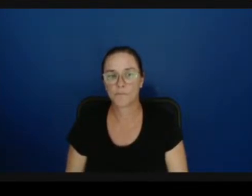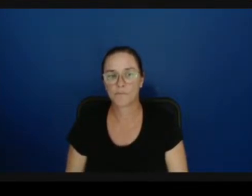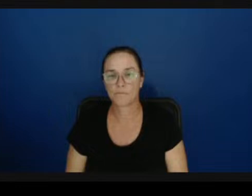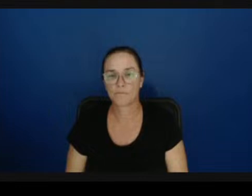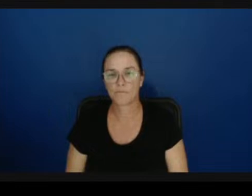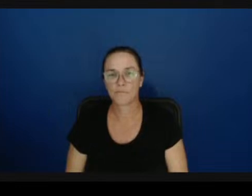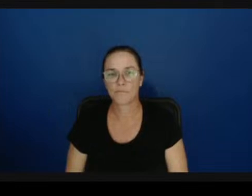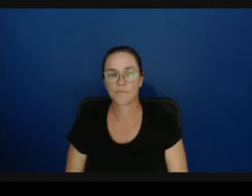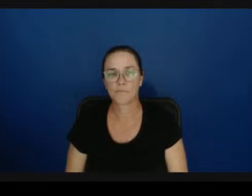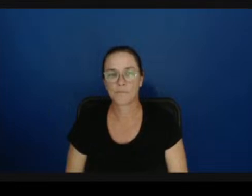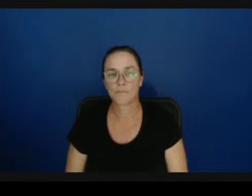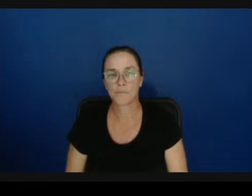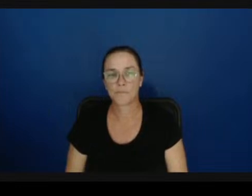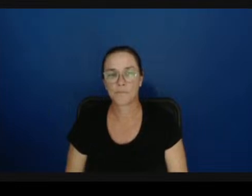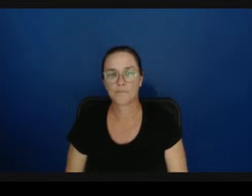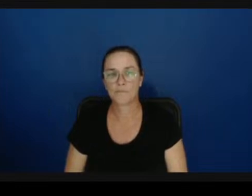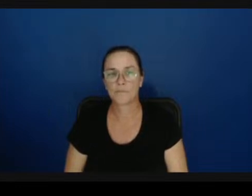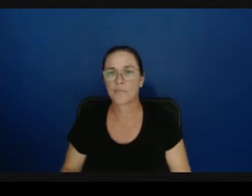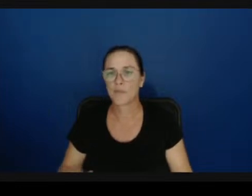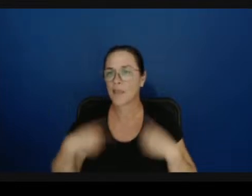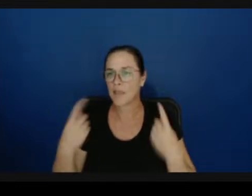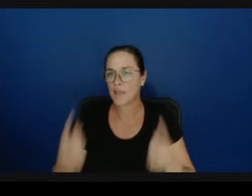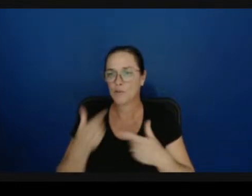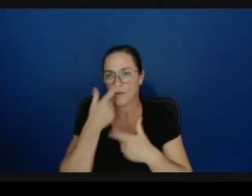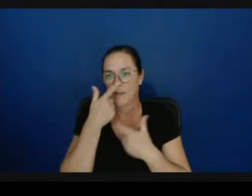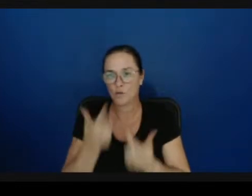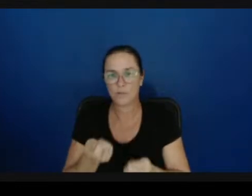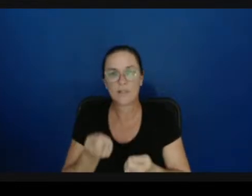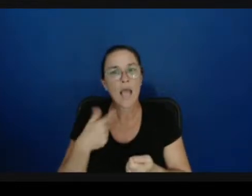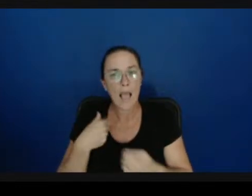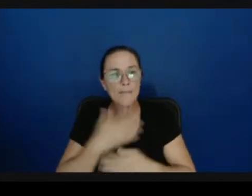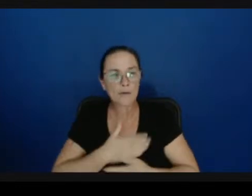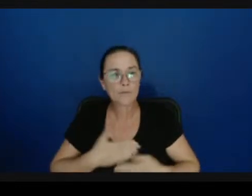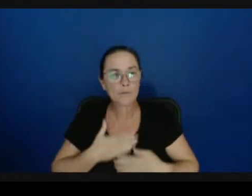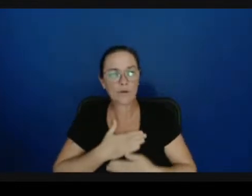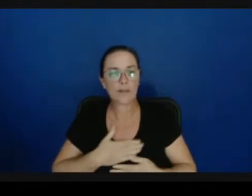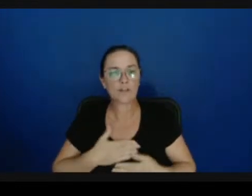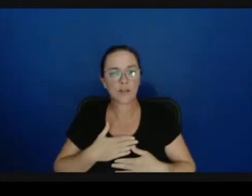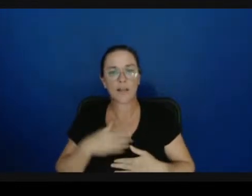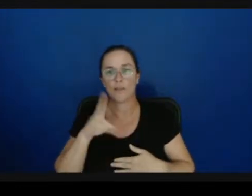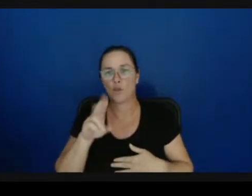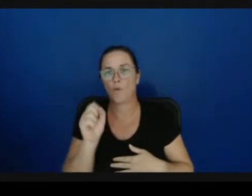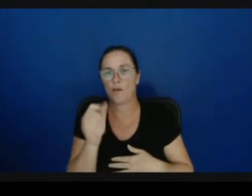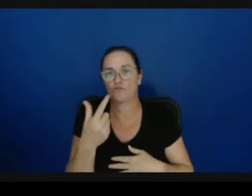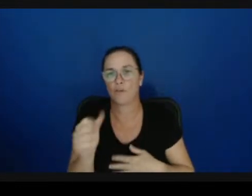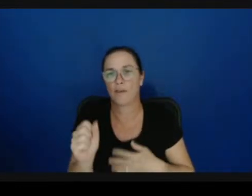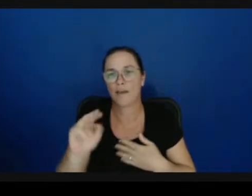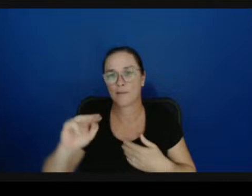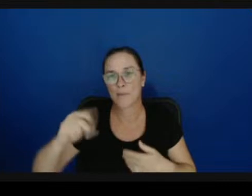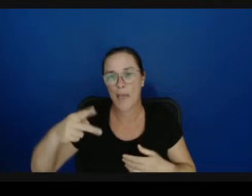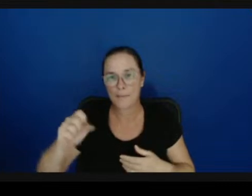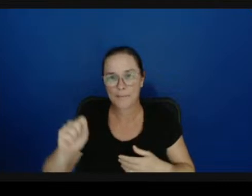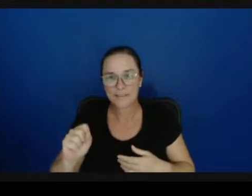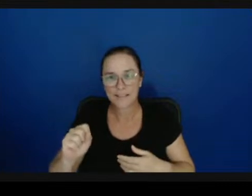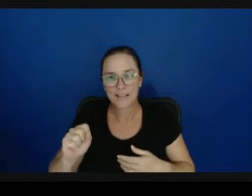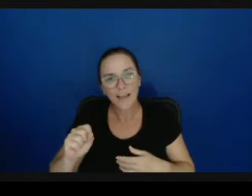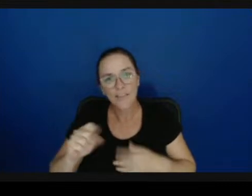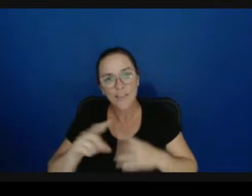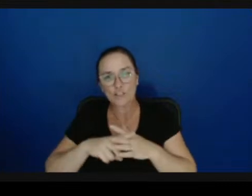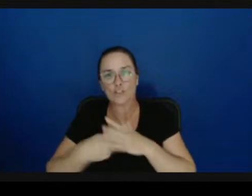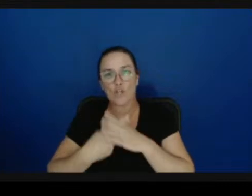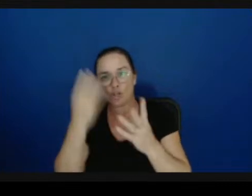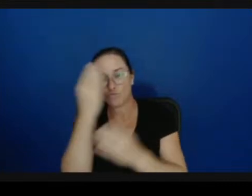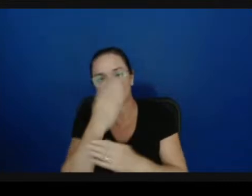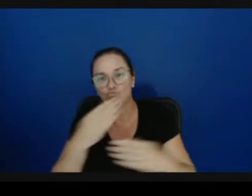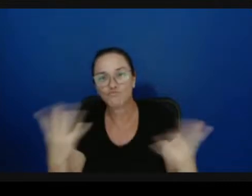Yeah, been very interesting, this progression, and I've been appreciating these USGS maps, these new ones that they've started to roll out